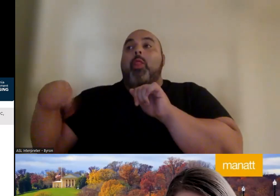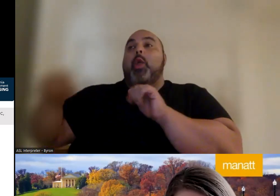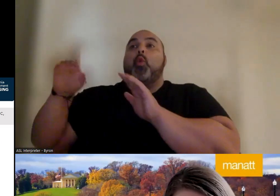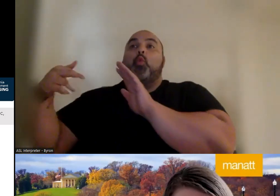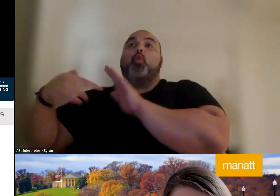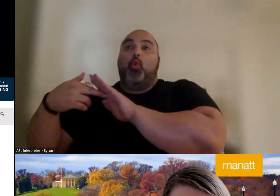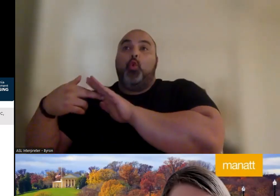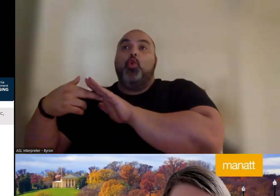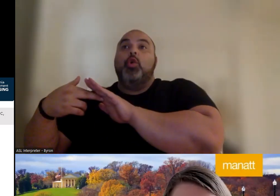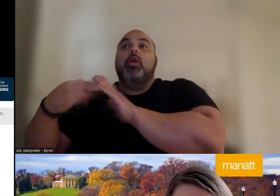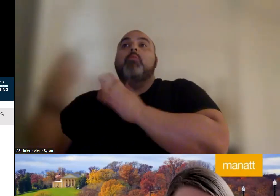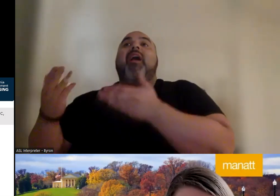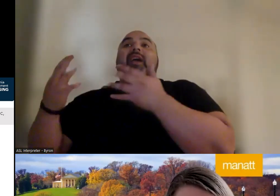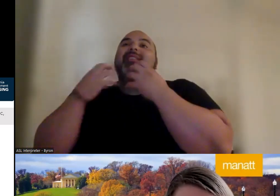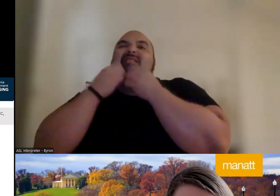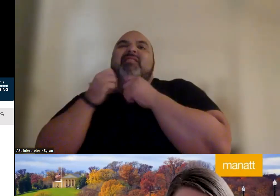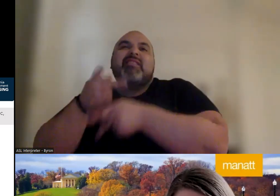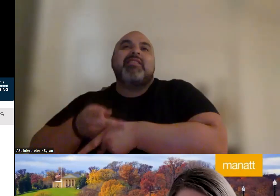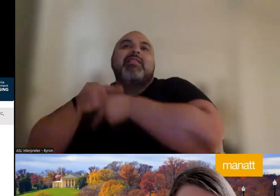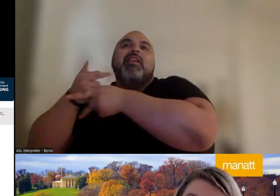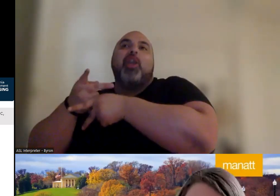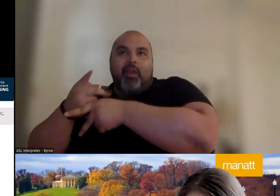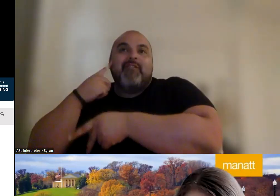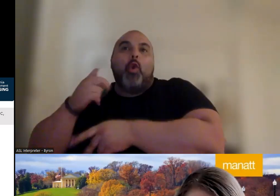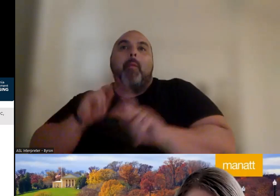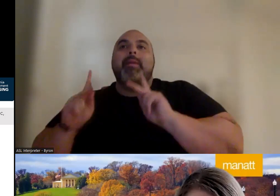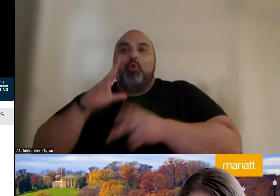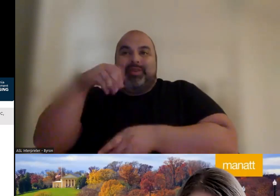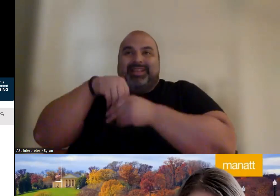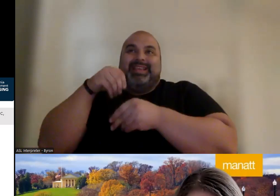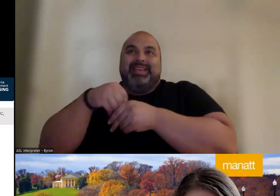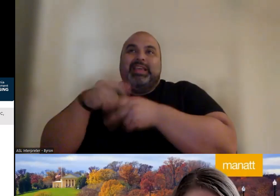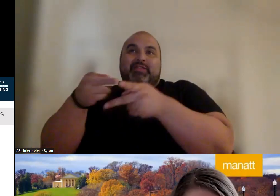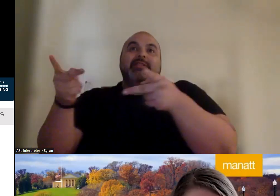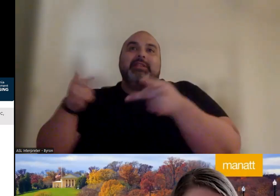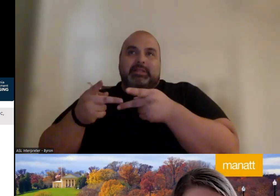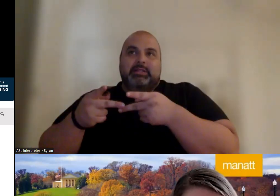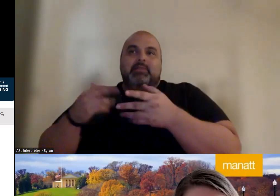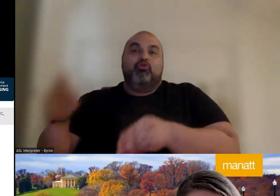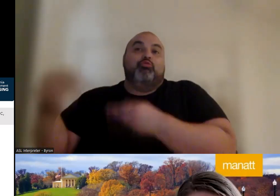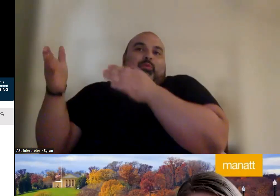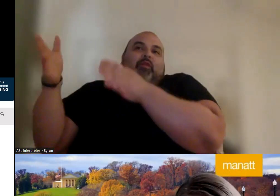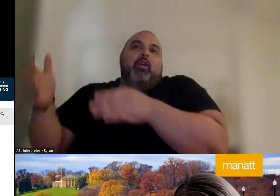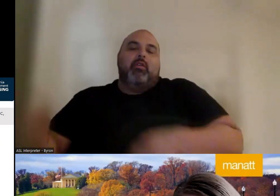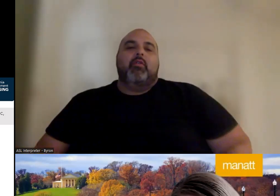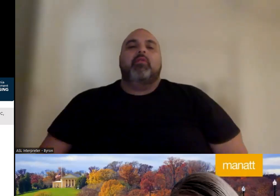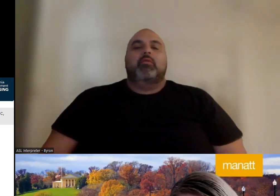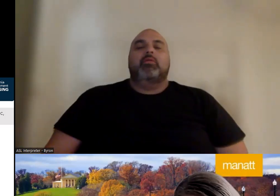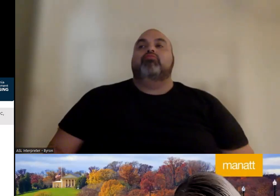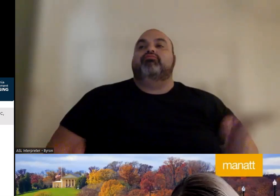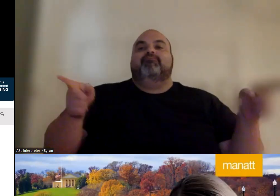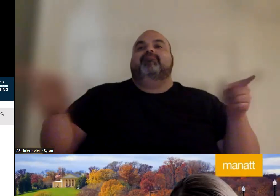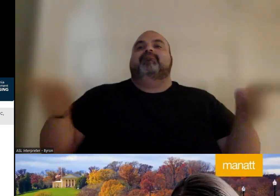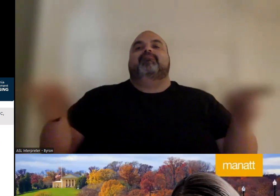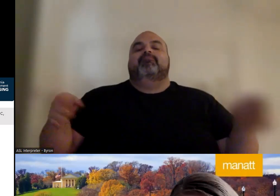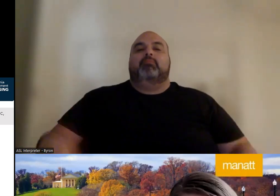support to residents and facilities. So we'll actually look at the role they play as caregivers from care facilities. In our second